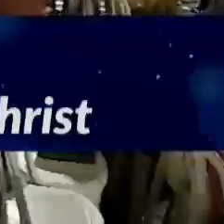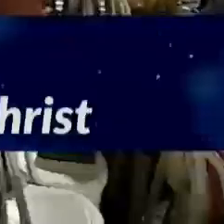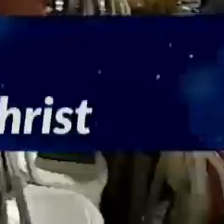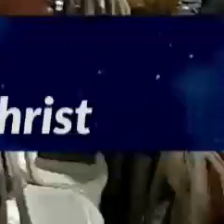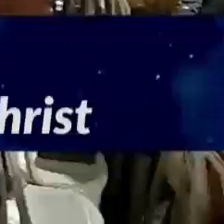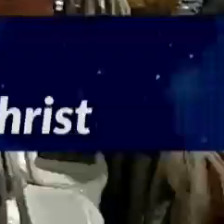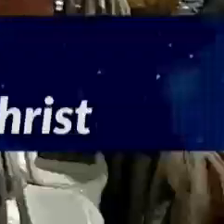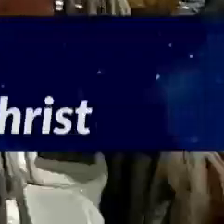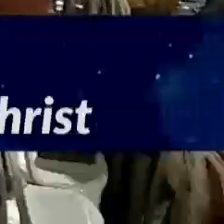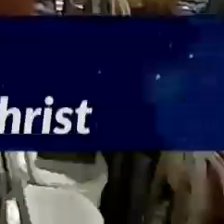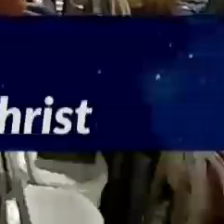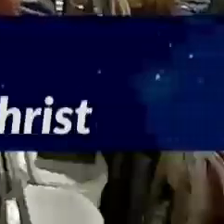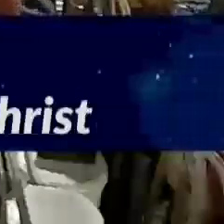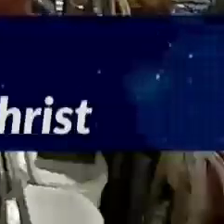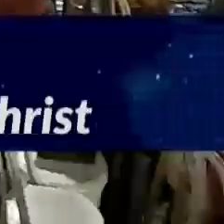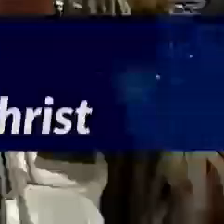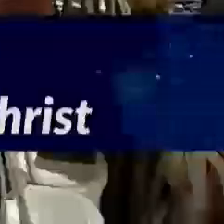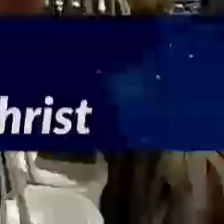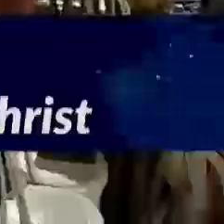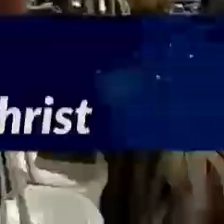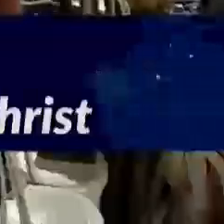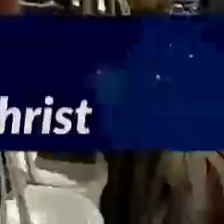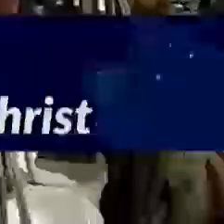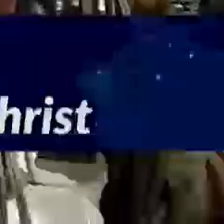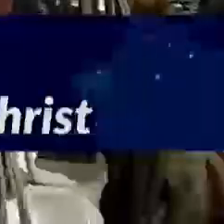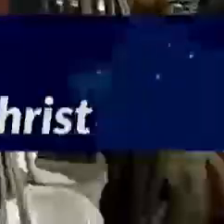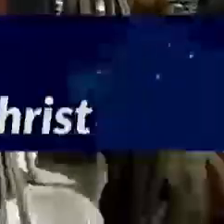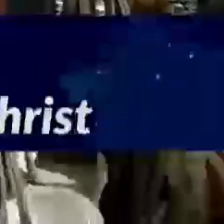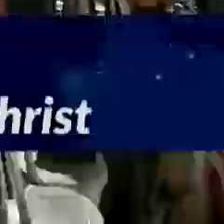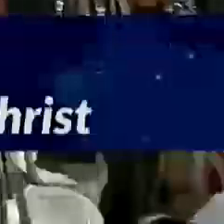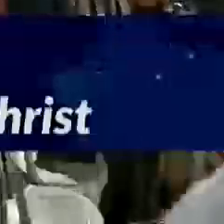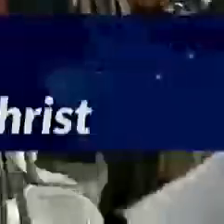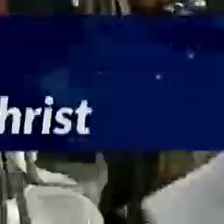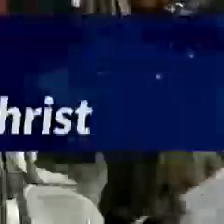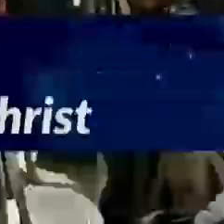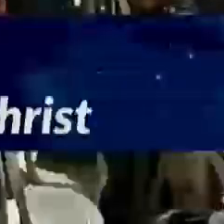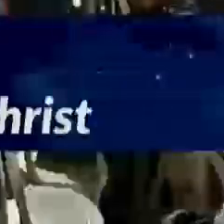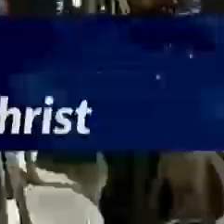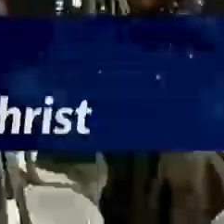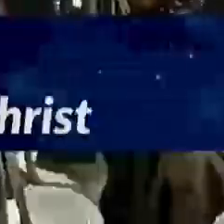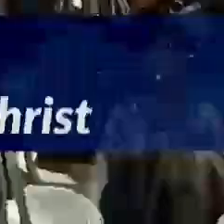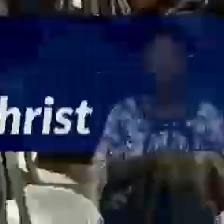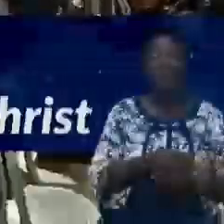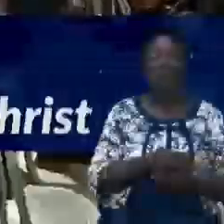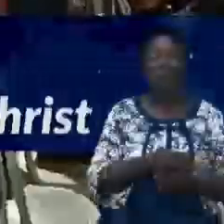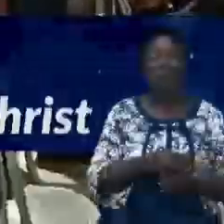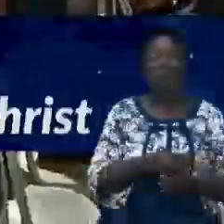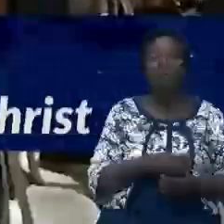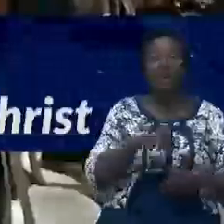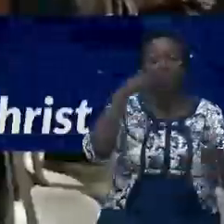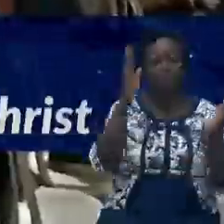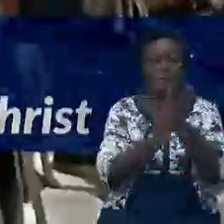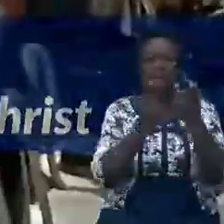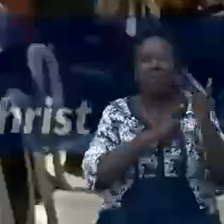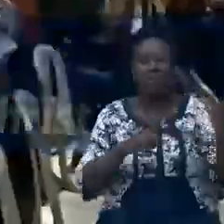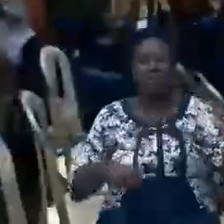Let's all rise up. It's time for miracles. Time for divine solution. You're welcome,